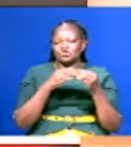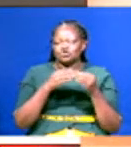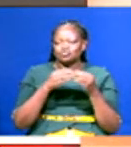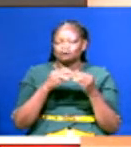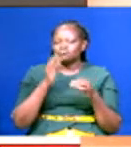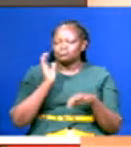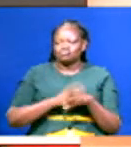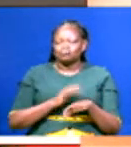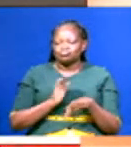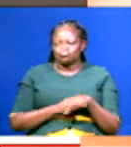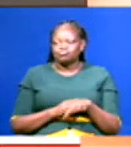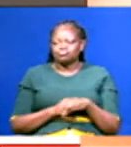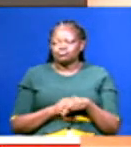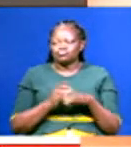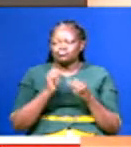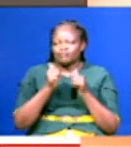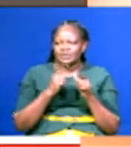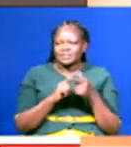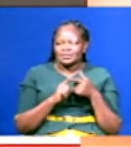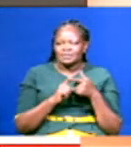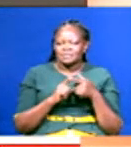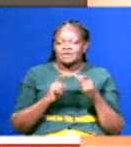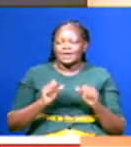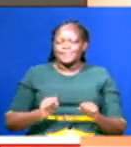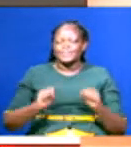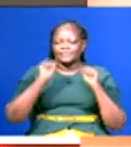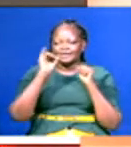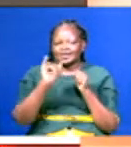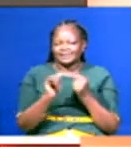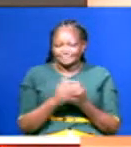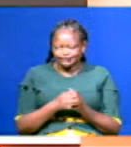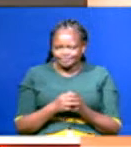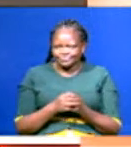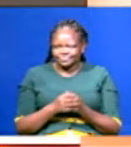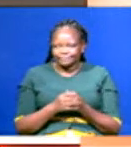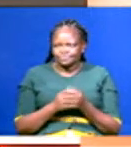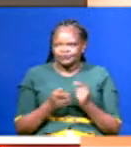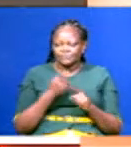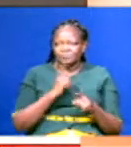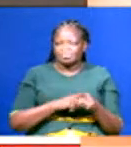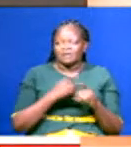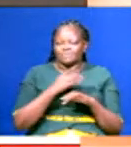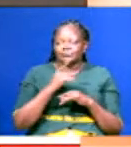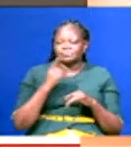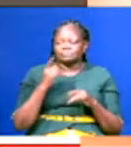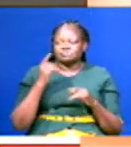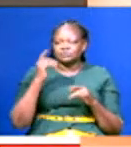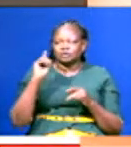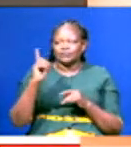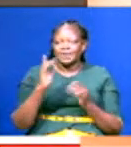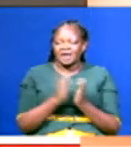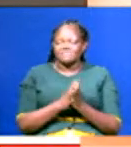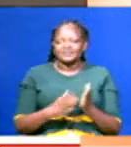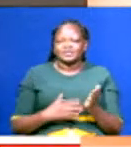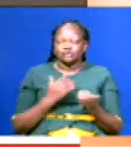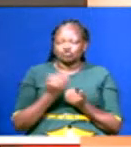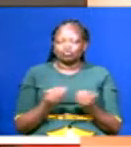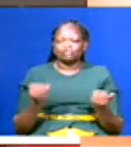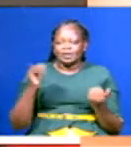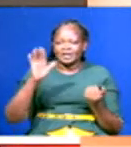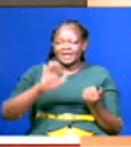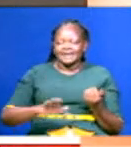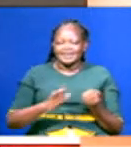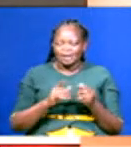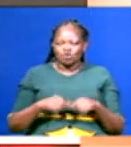in Slums Africa, Tunde Onakoya, toured Mombasa County for the first time after Nairobi and visited the children in Bangladesh area as he